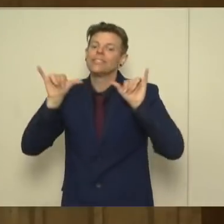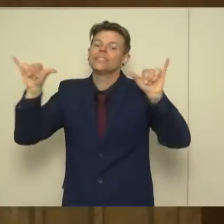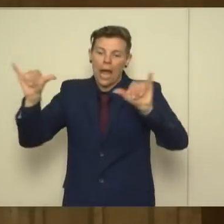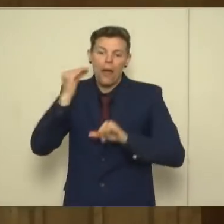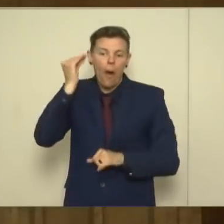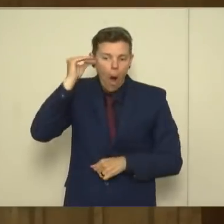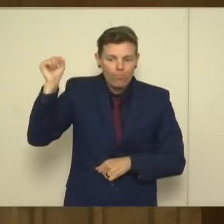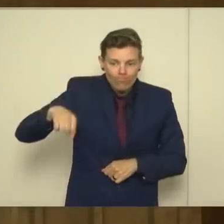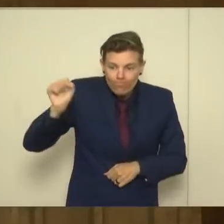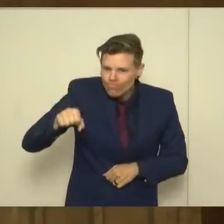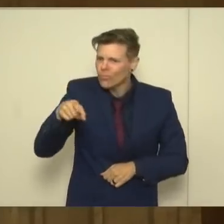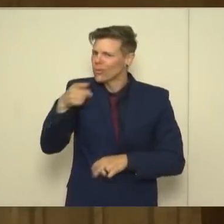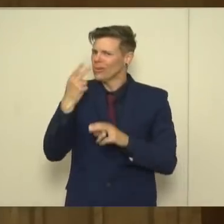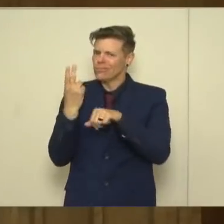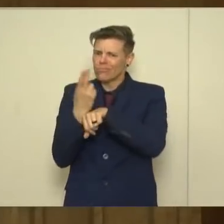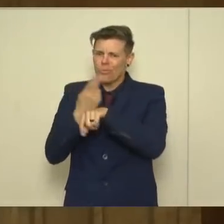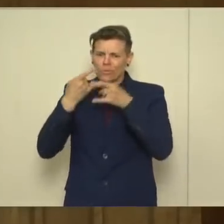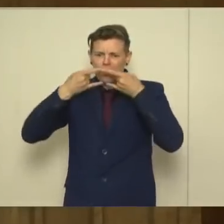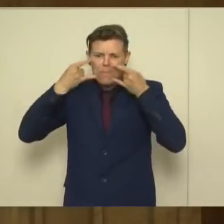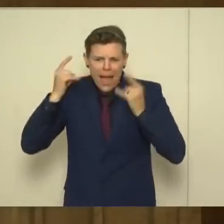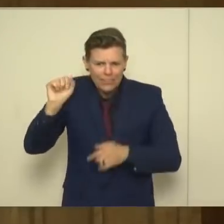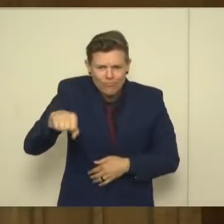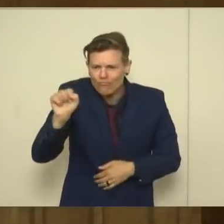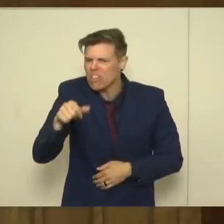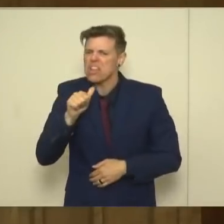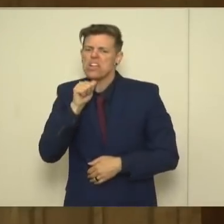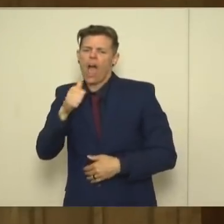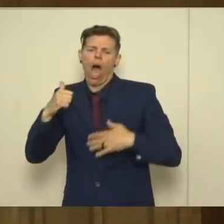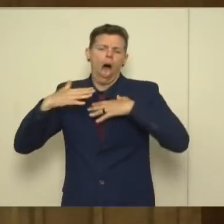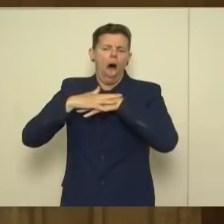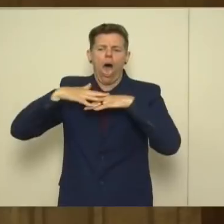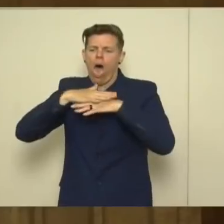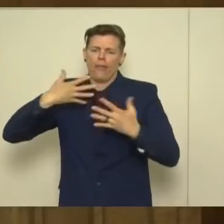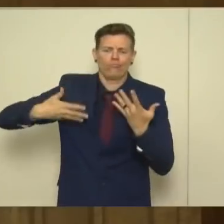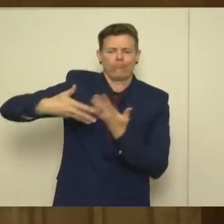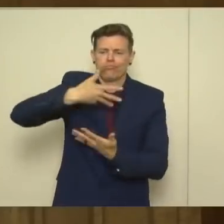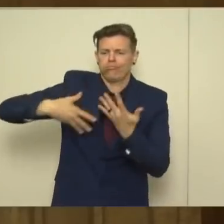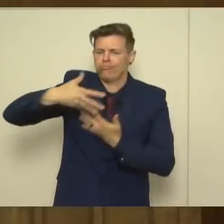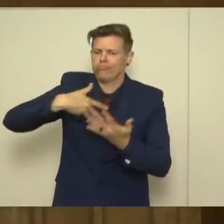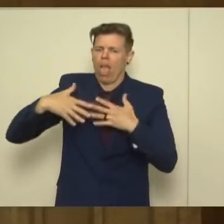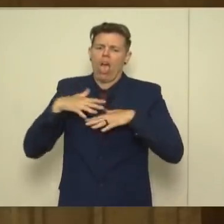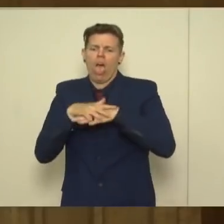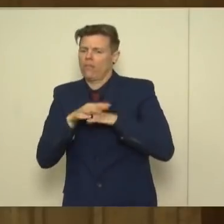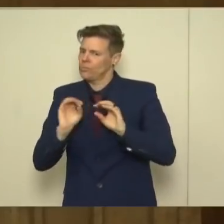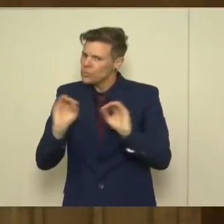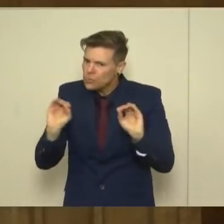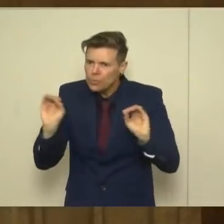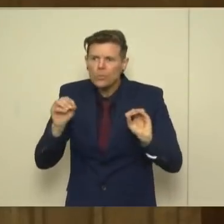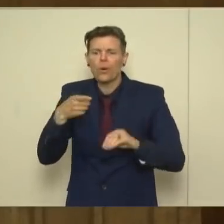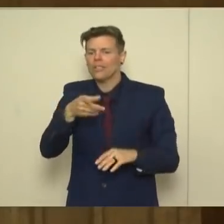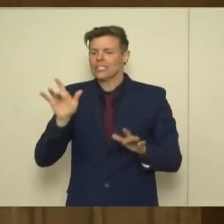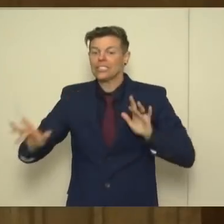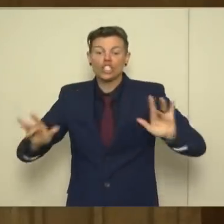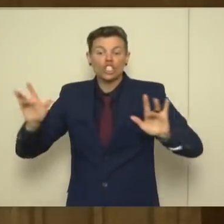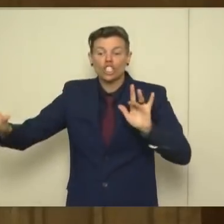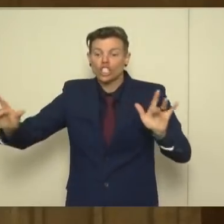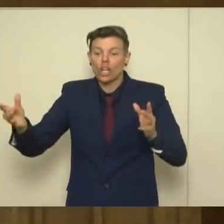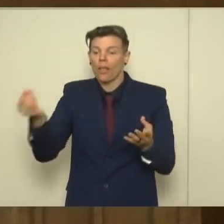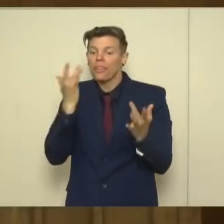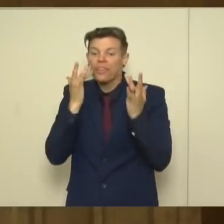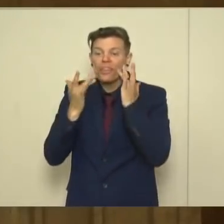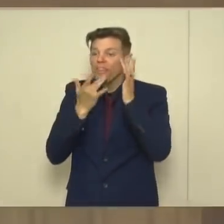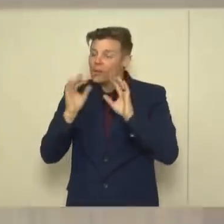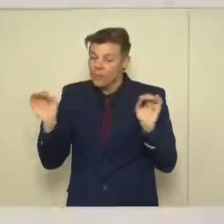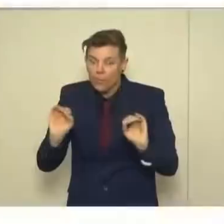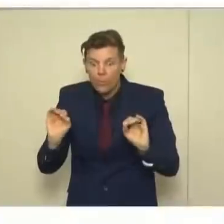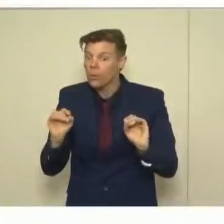they're, keeping surfaces in their hands clean multiple times a day. So thank you for that. We'll go right to the